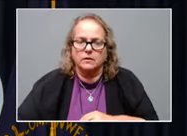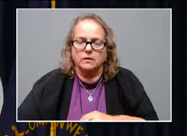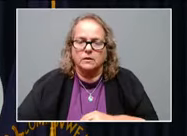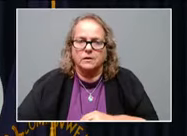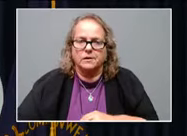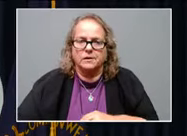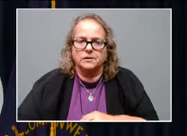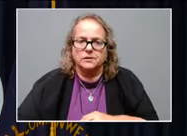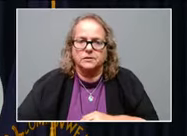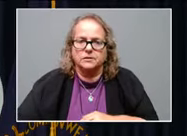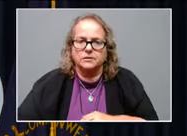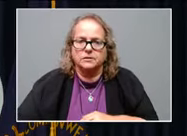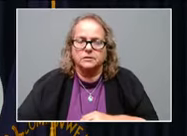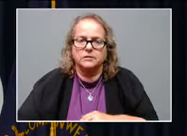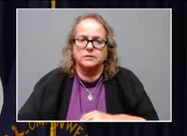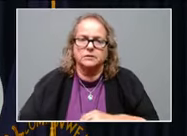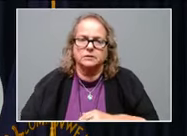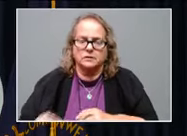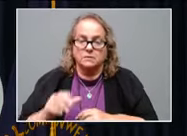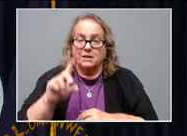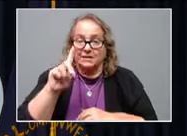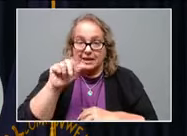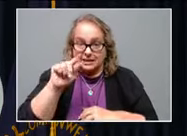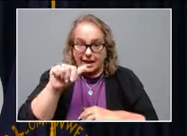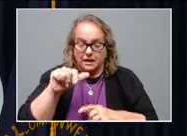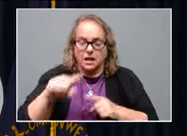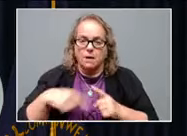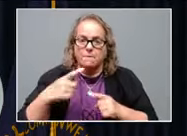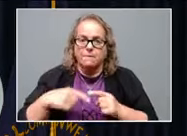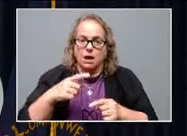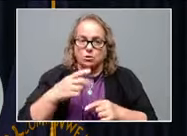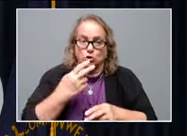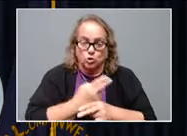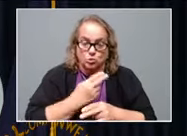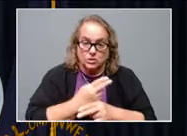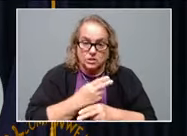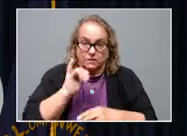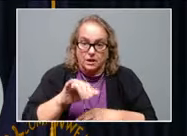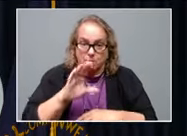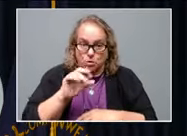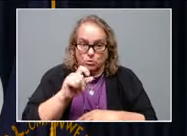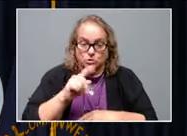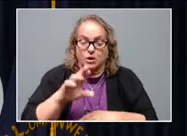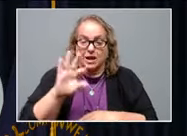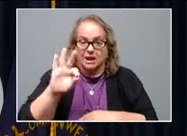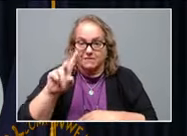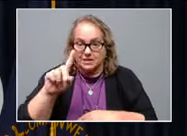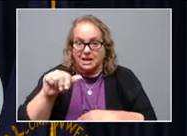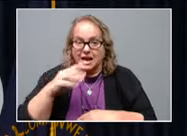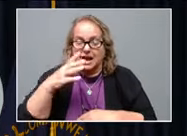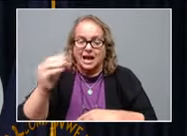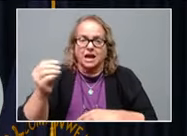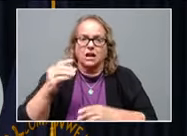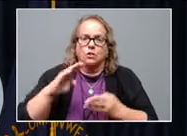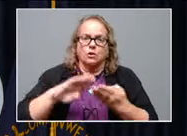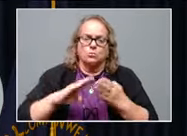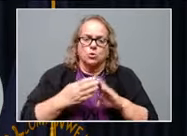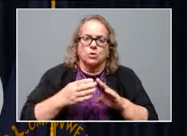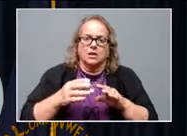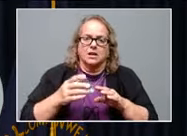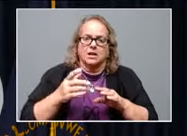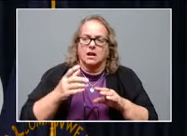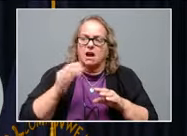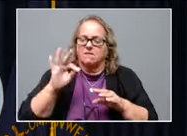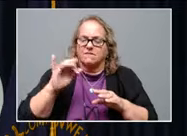former FDA Commissioner, Dr. Gottlieb, said immunity conferred by prior infection is proving to be more robust and protective